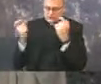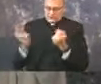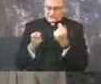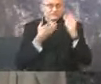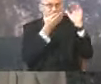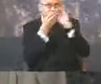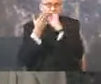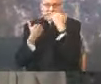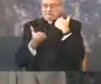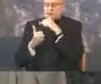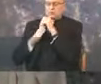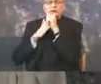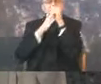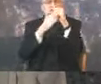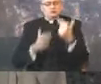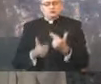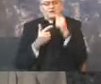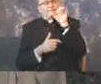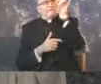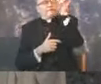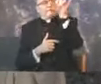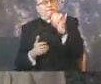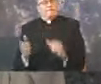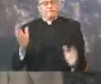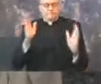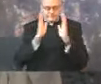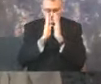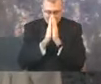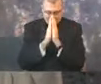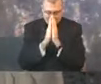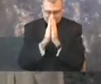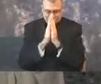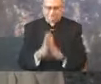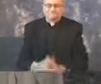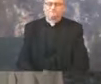our sins, and bring us to everlasting life.